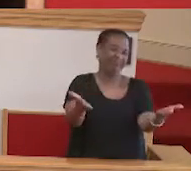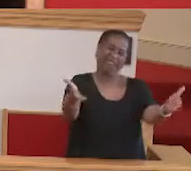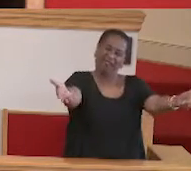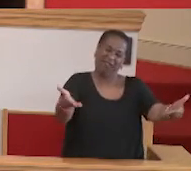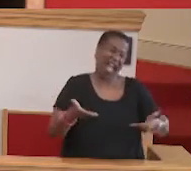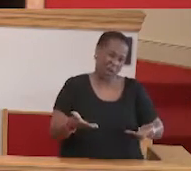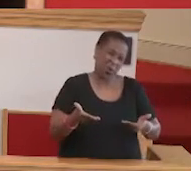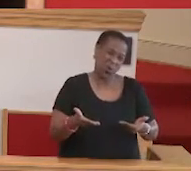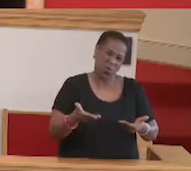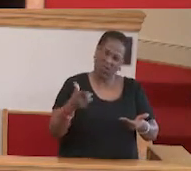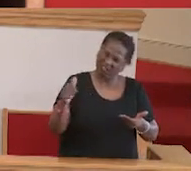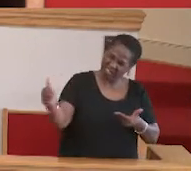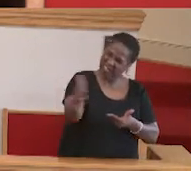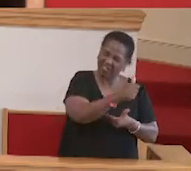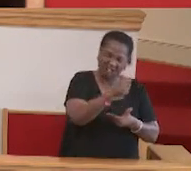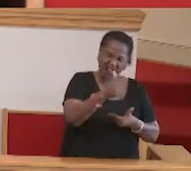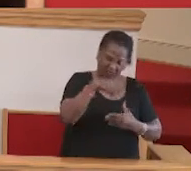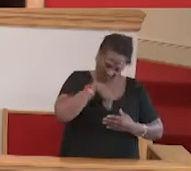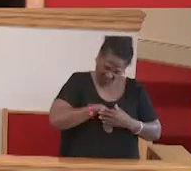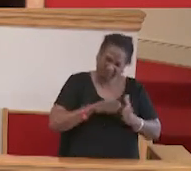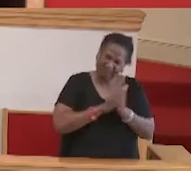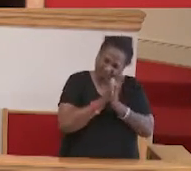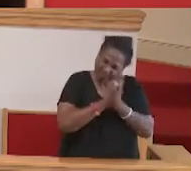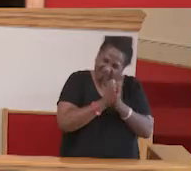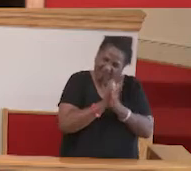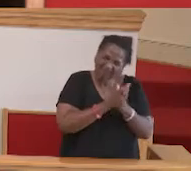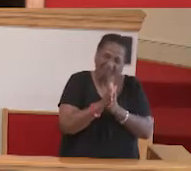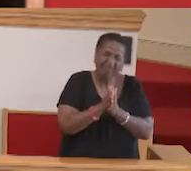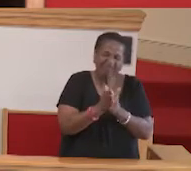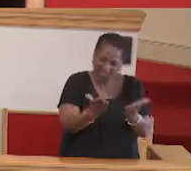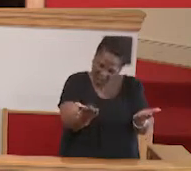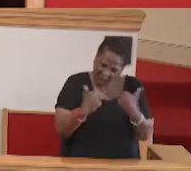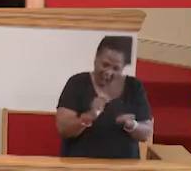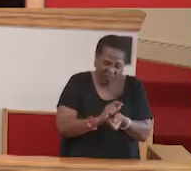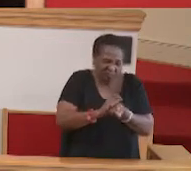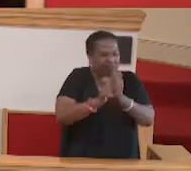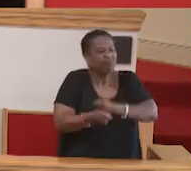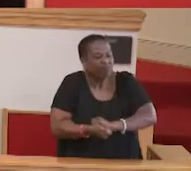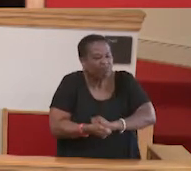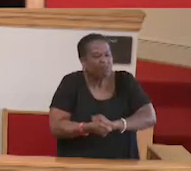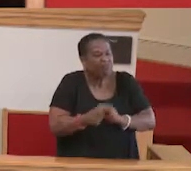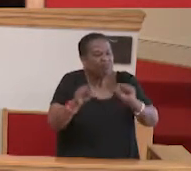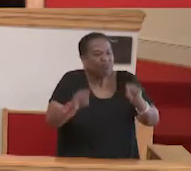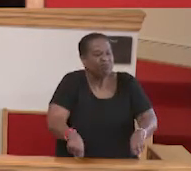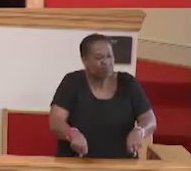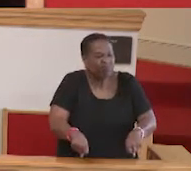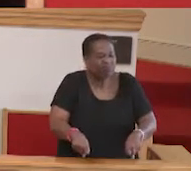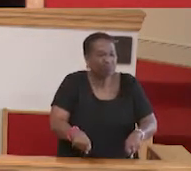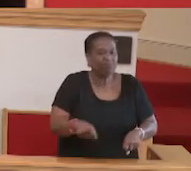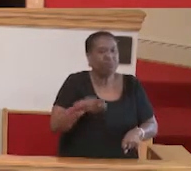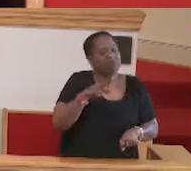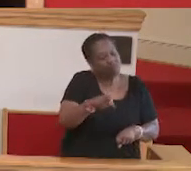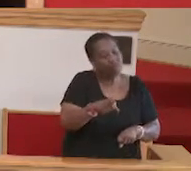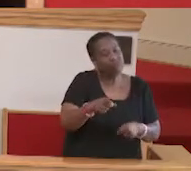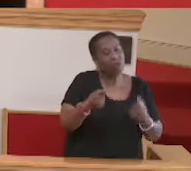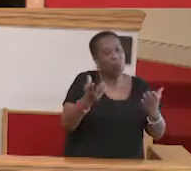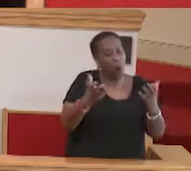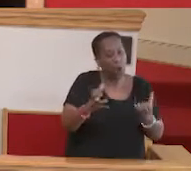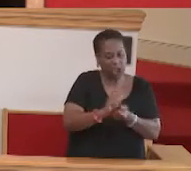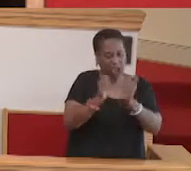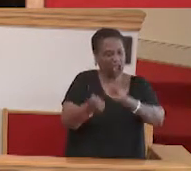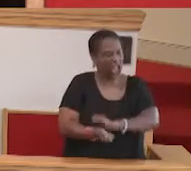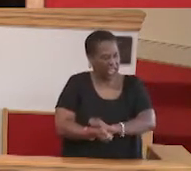than the motivation for transformation, the catalyst for